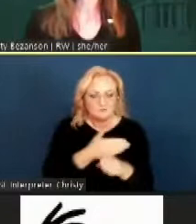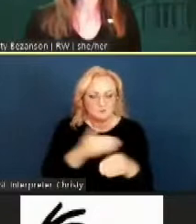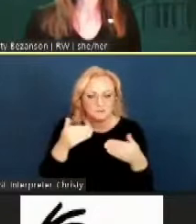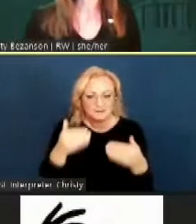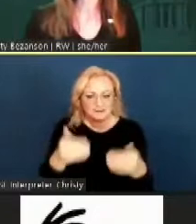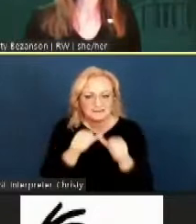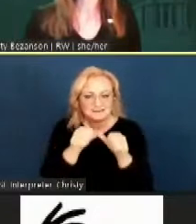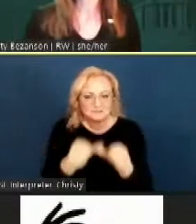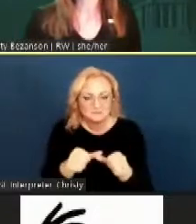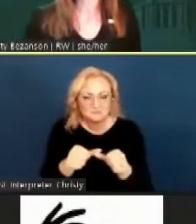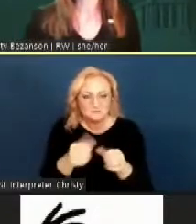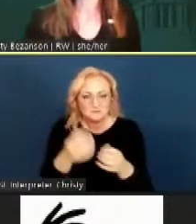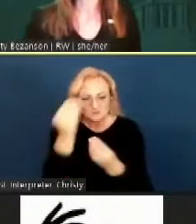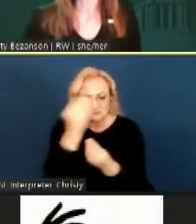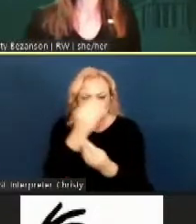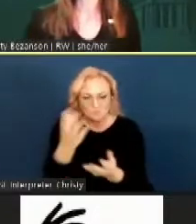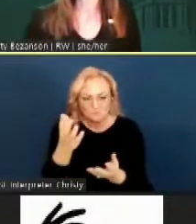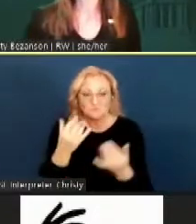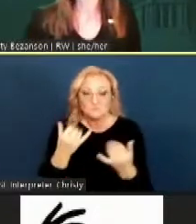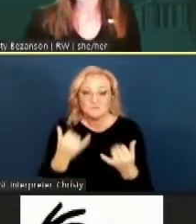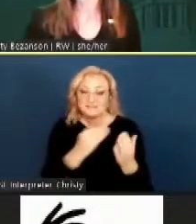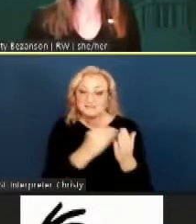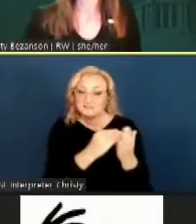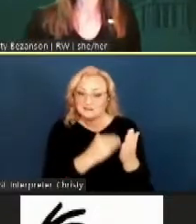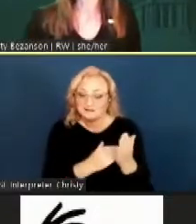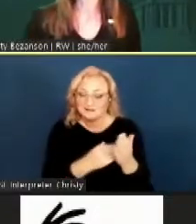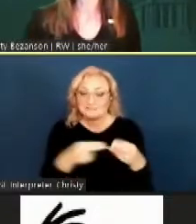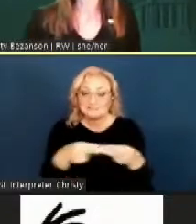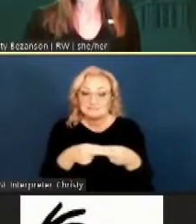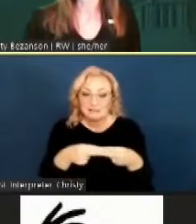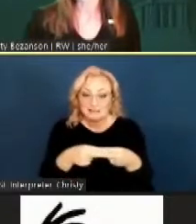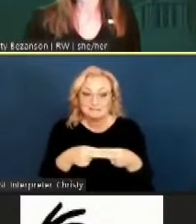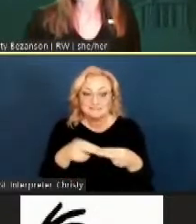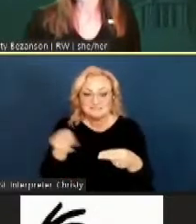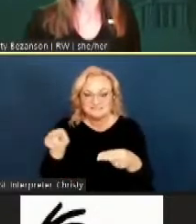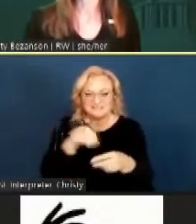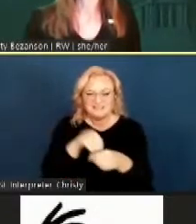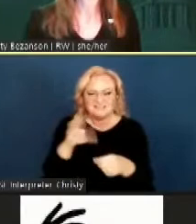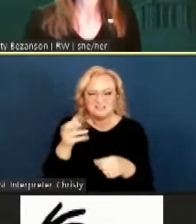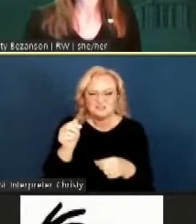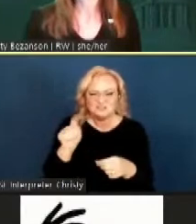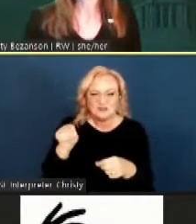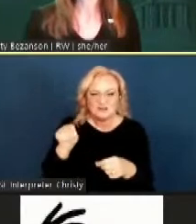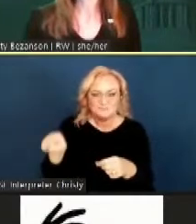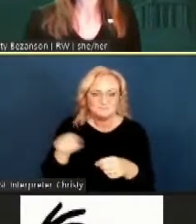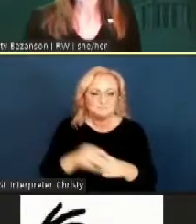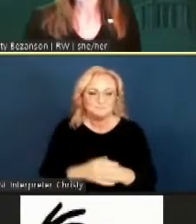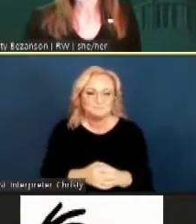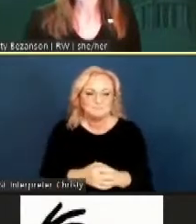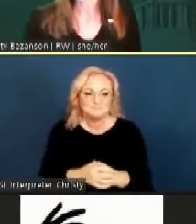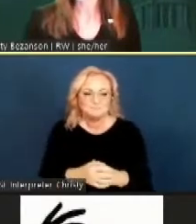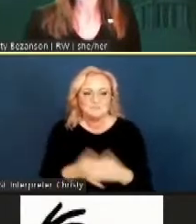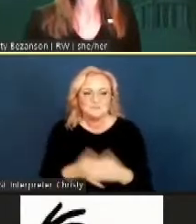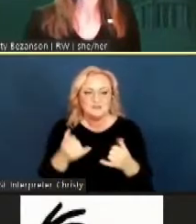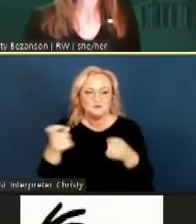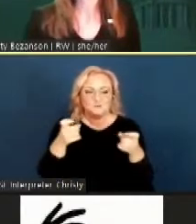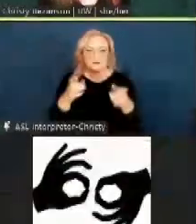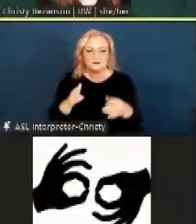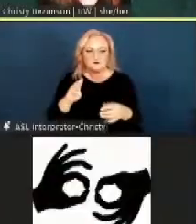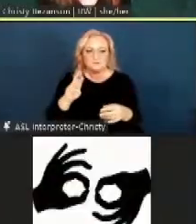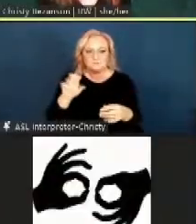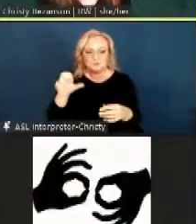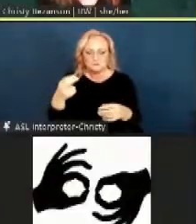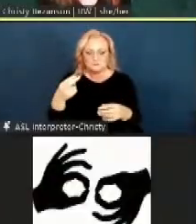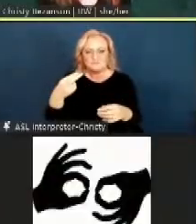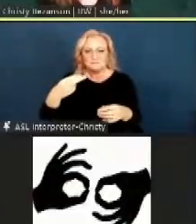to let you all know that you can find today's agenda and slides linked in the chat. Now, Director Birch from the Healthcare Authority,